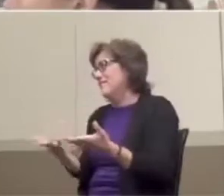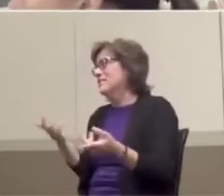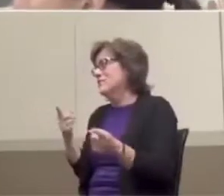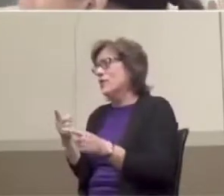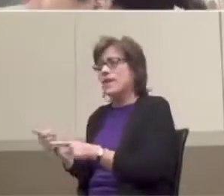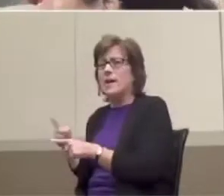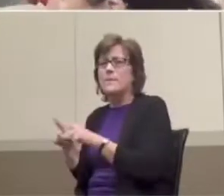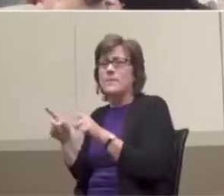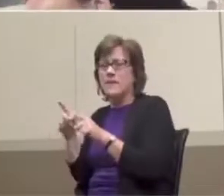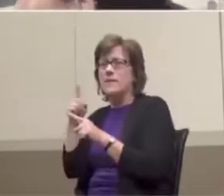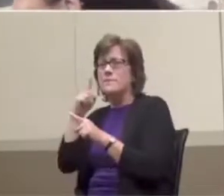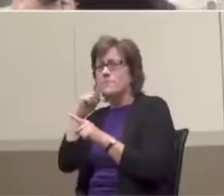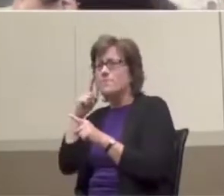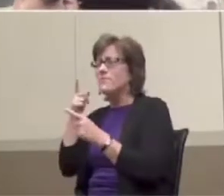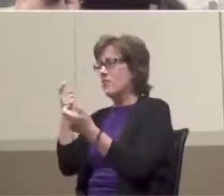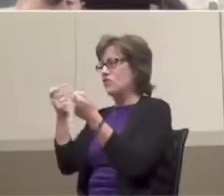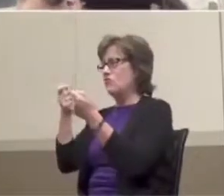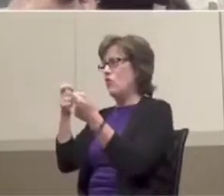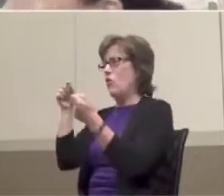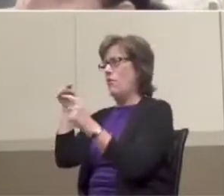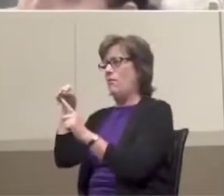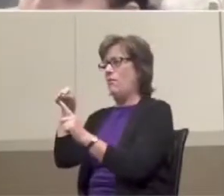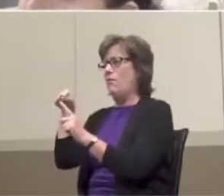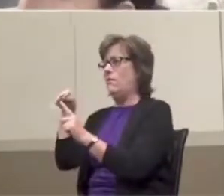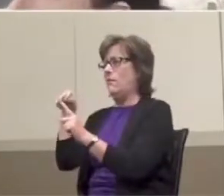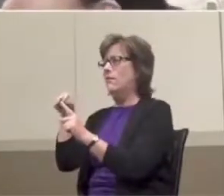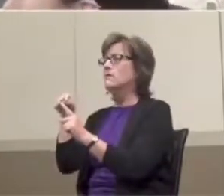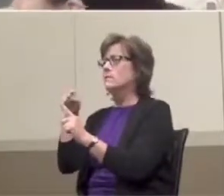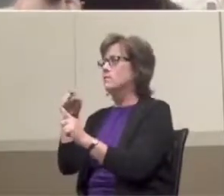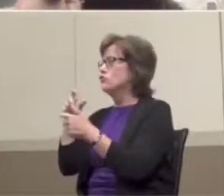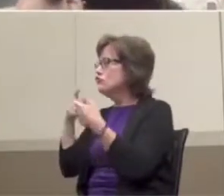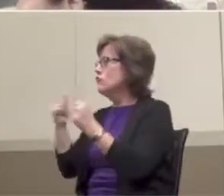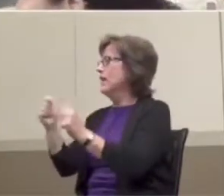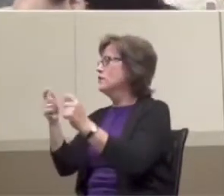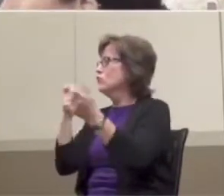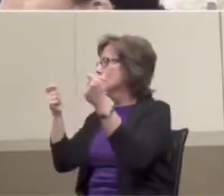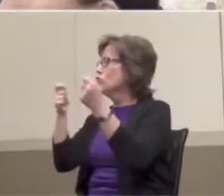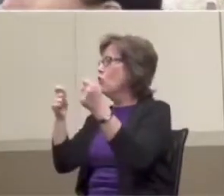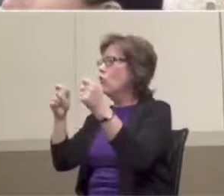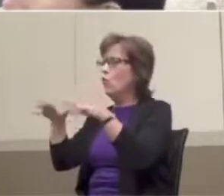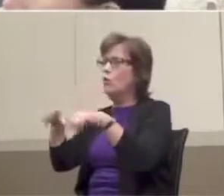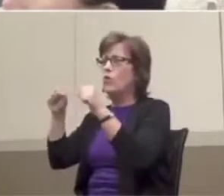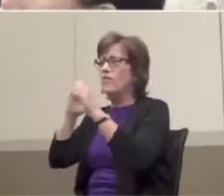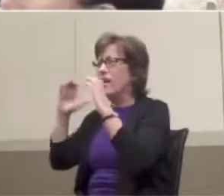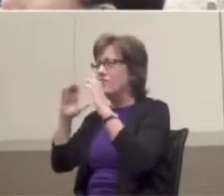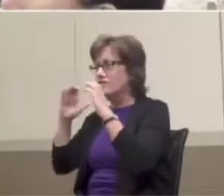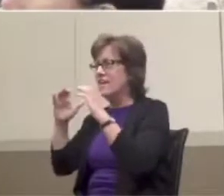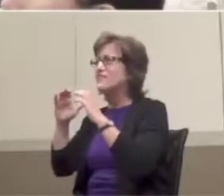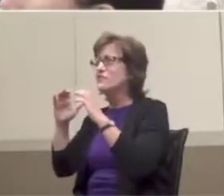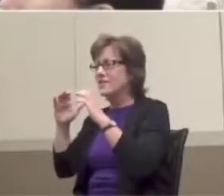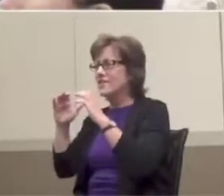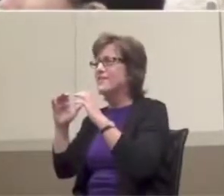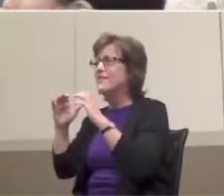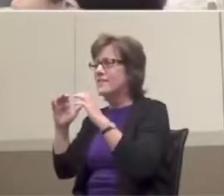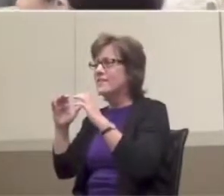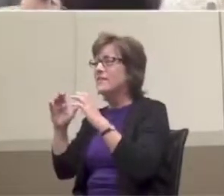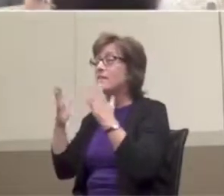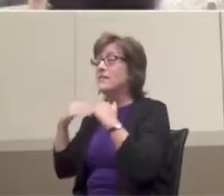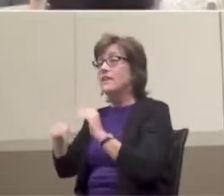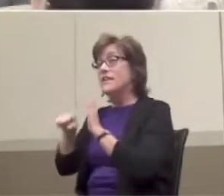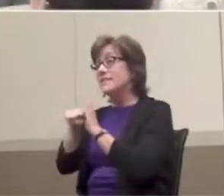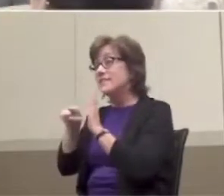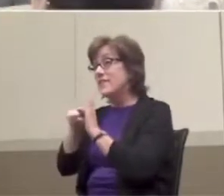it's sort of a control issue of trying to control the conversation that's going on. The disadvantages, I